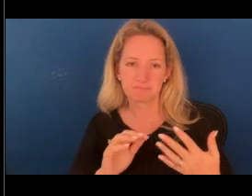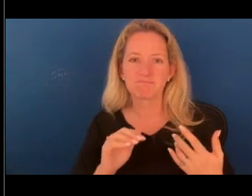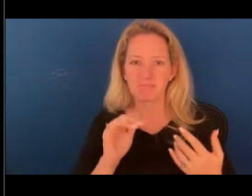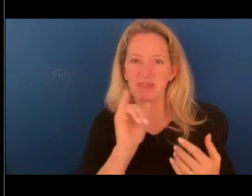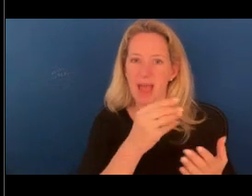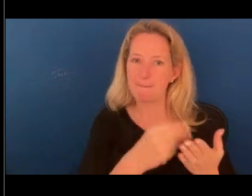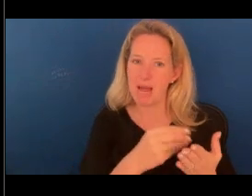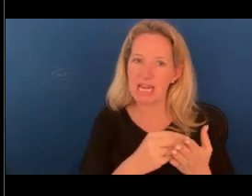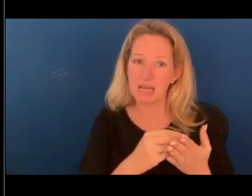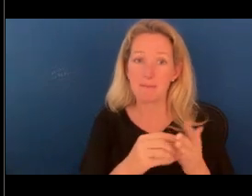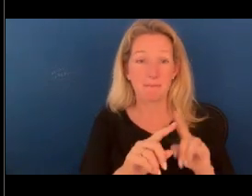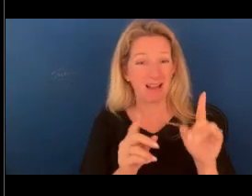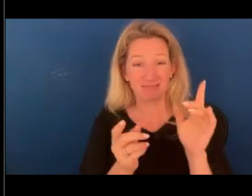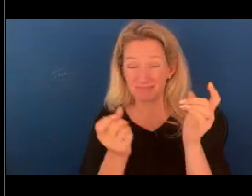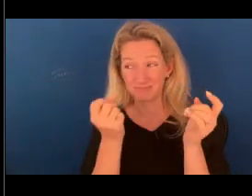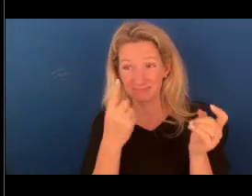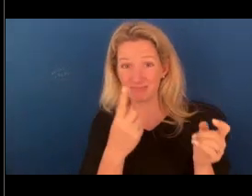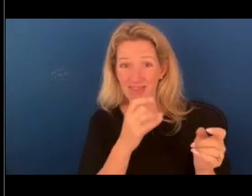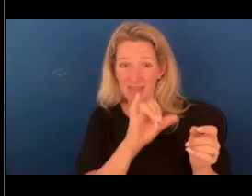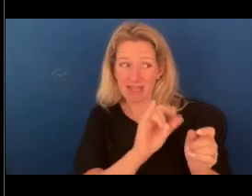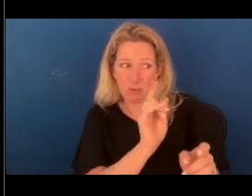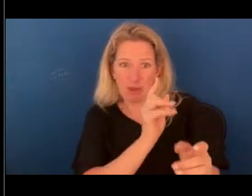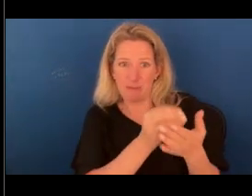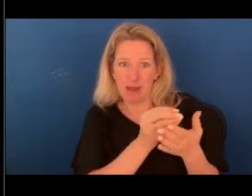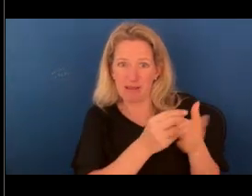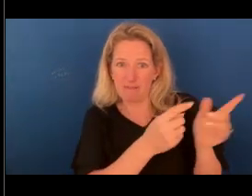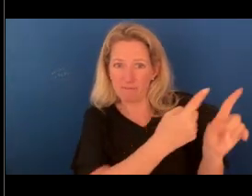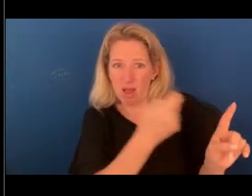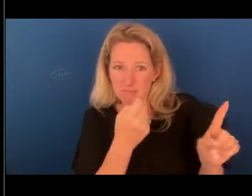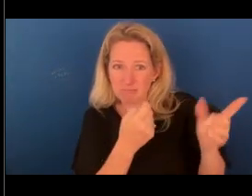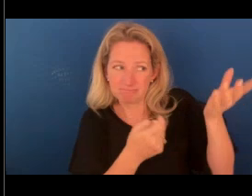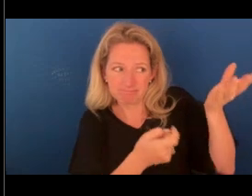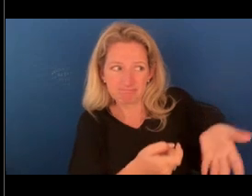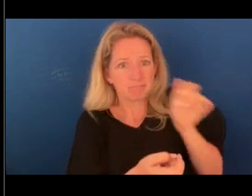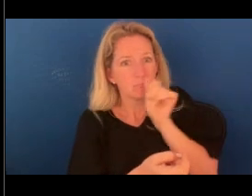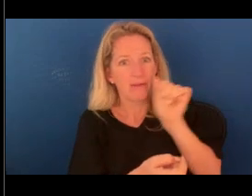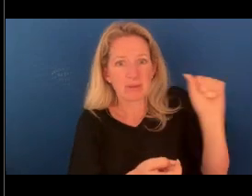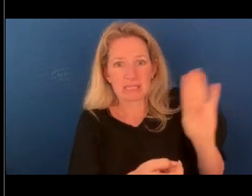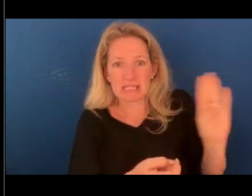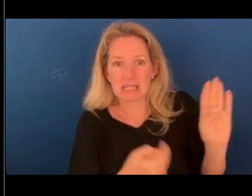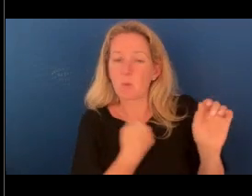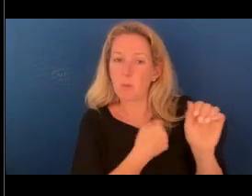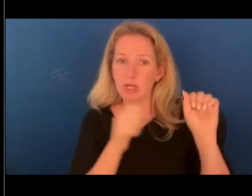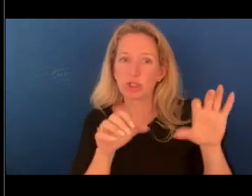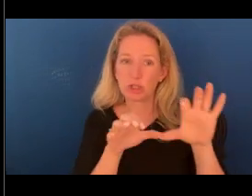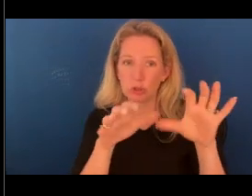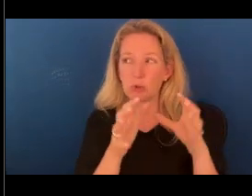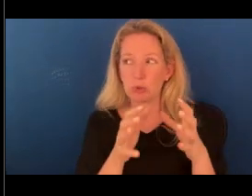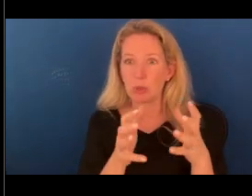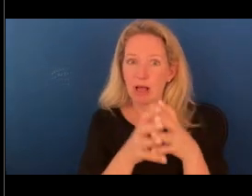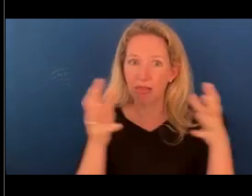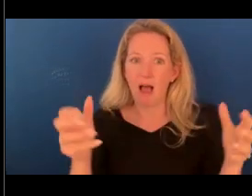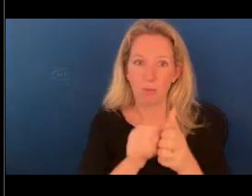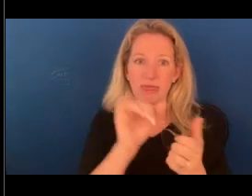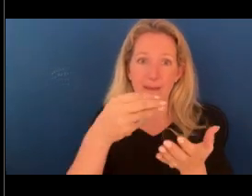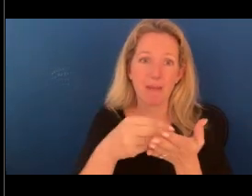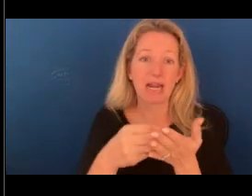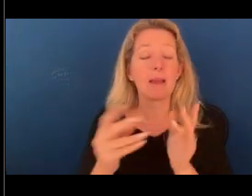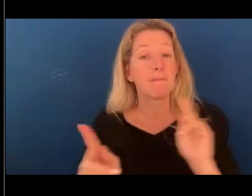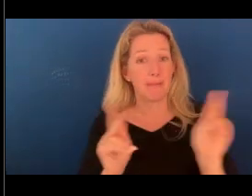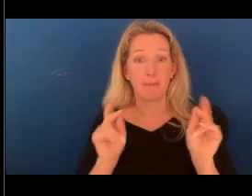that was where the money was, and we could do a lot of good with that money. So people can argue whether that was the right decision, honestly. I made